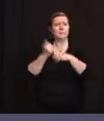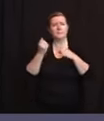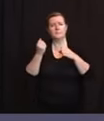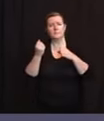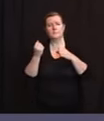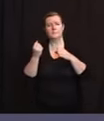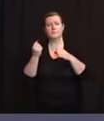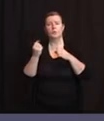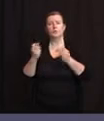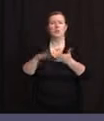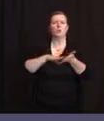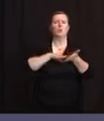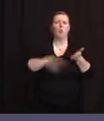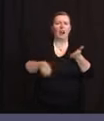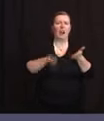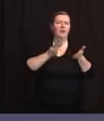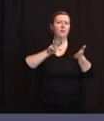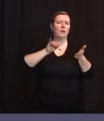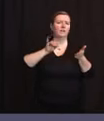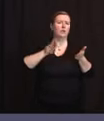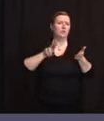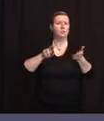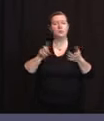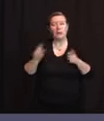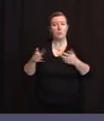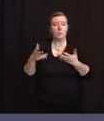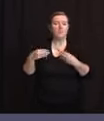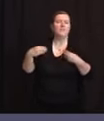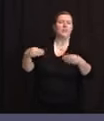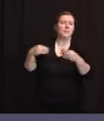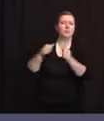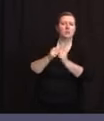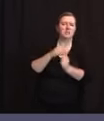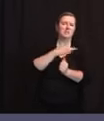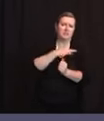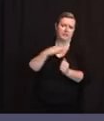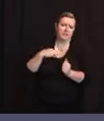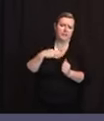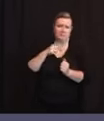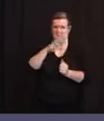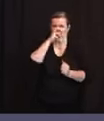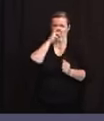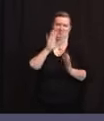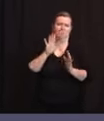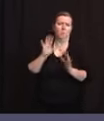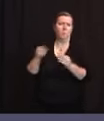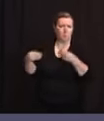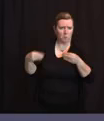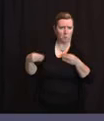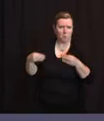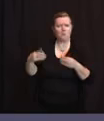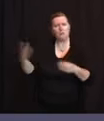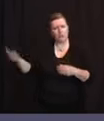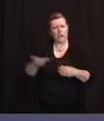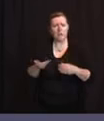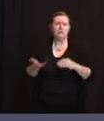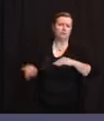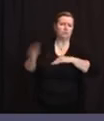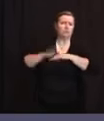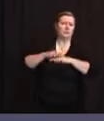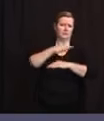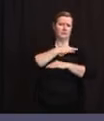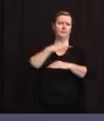allowing flexibility in their staffing that would allow additional staff to be easily